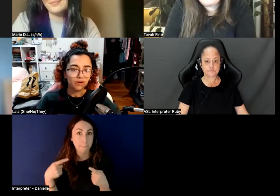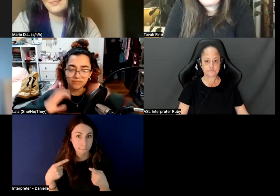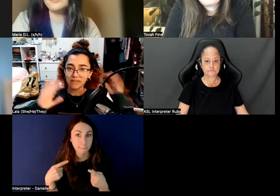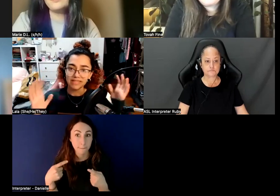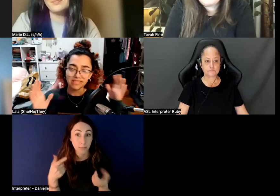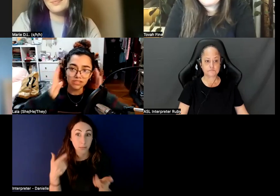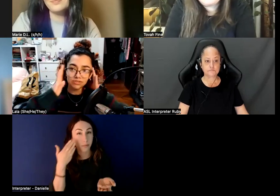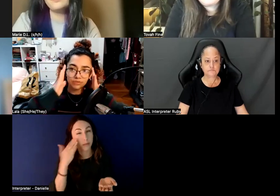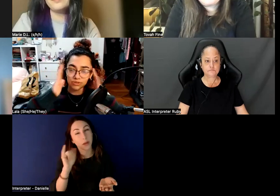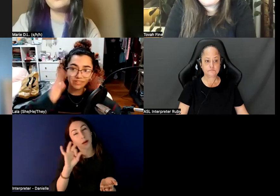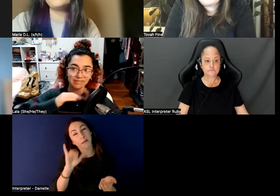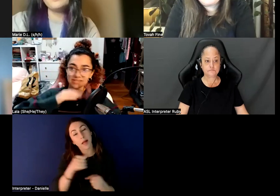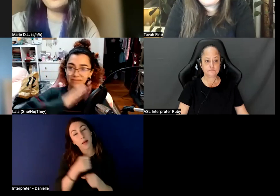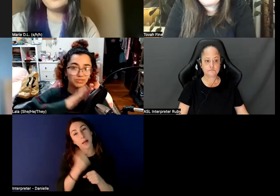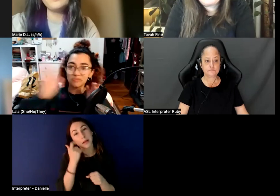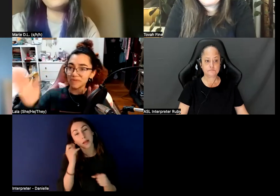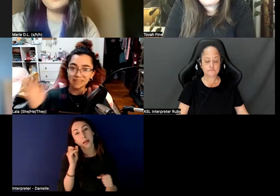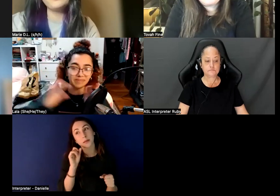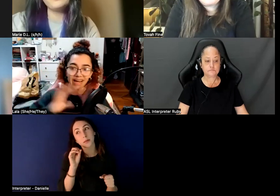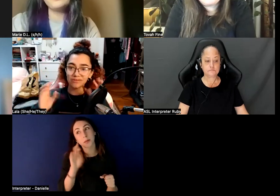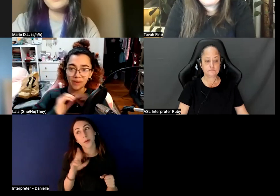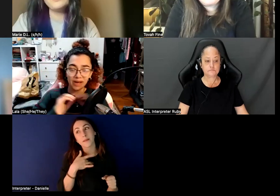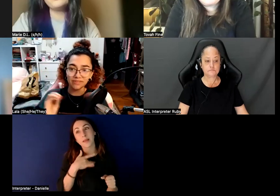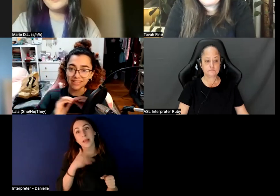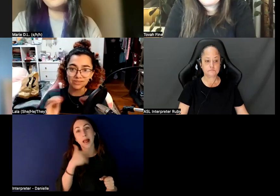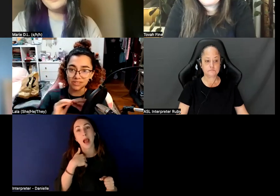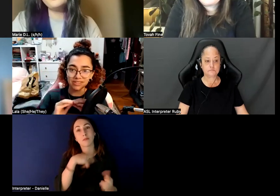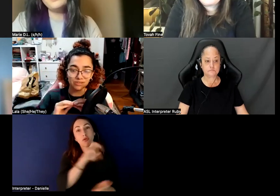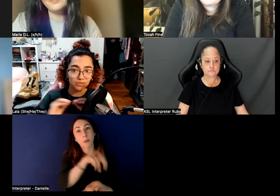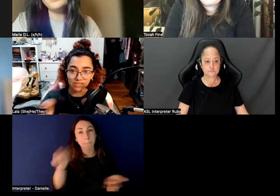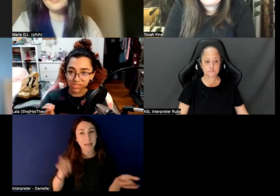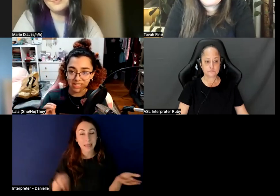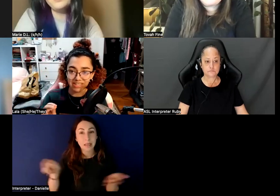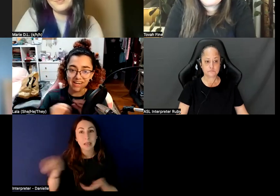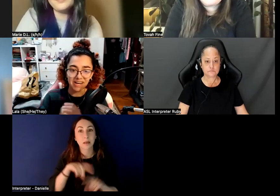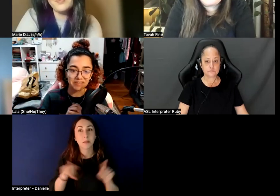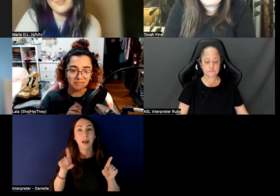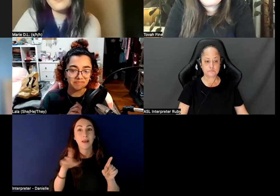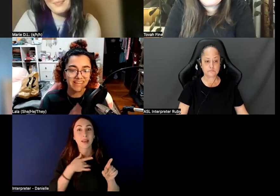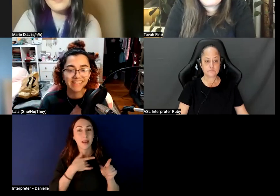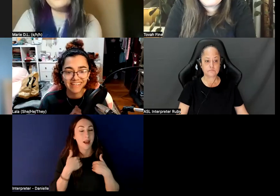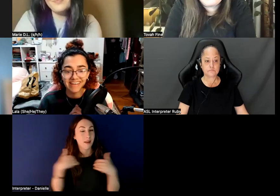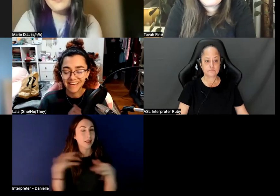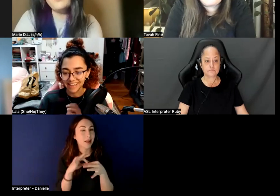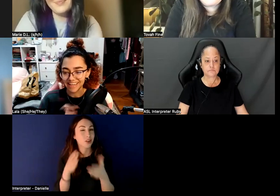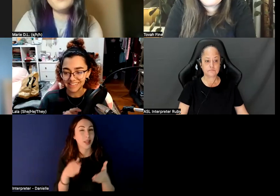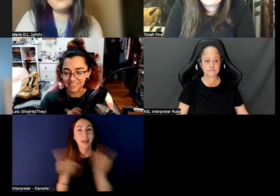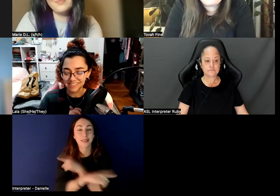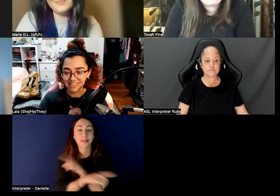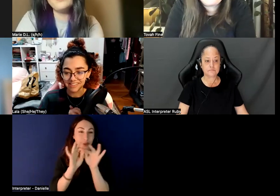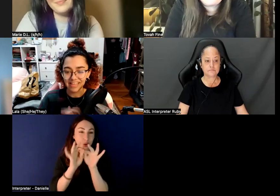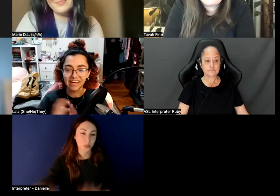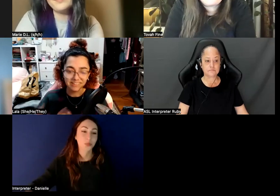don't know if that makes sense to folks or if it sounds like I'm jumping, but I don't know. I feel like there's a bridge there. Mhm.